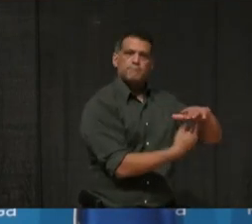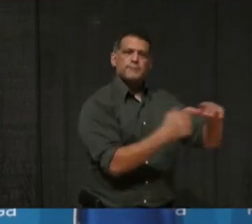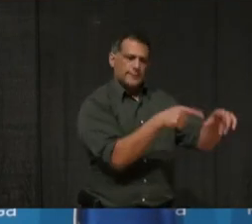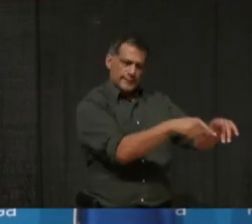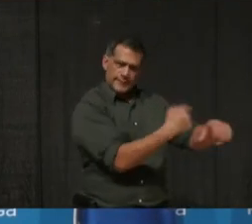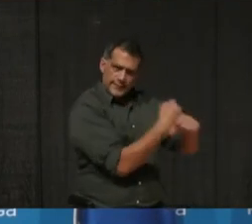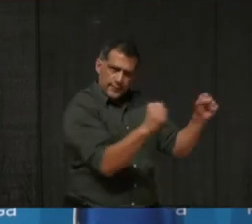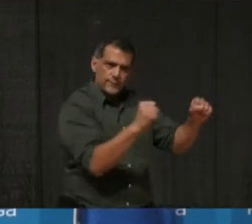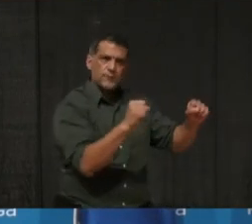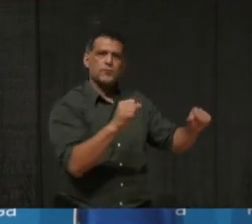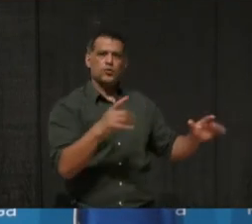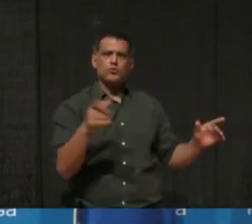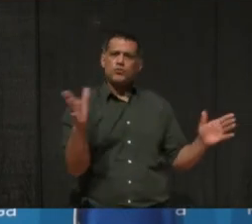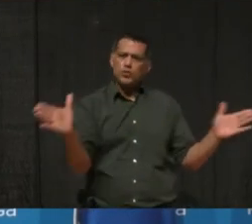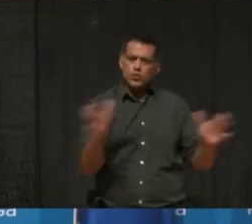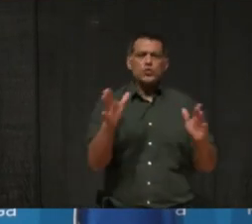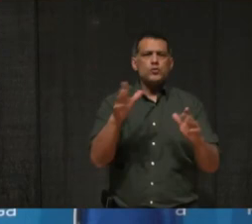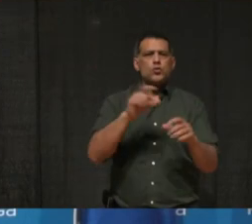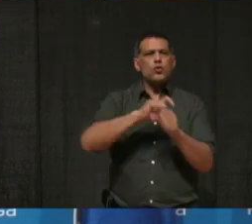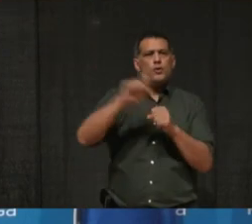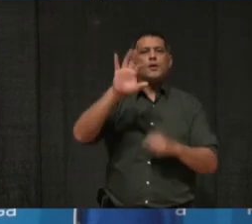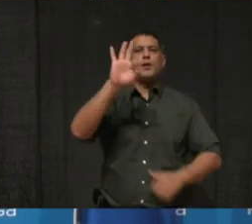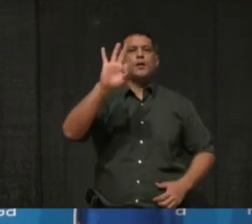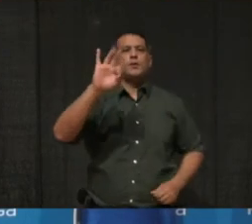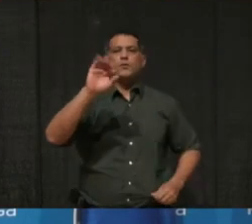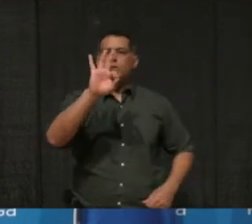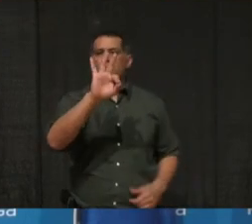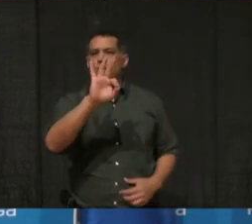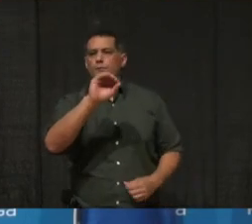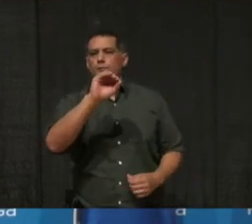encourage you to call